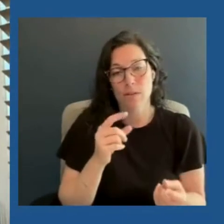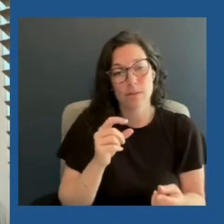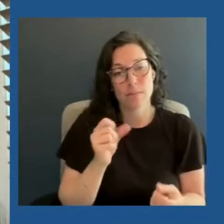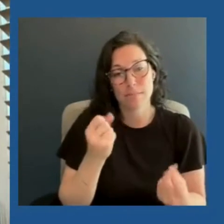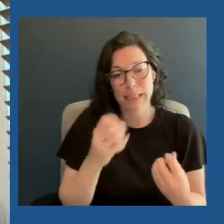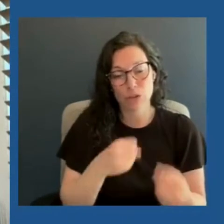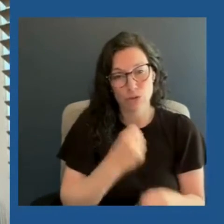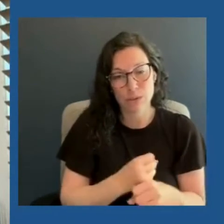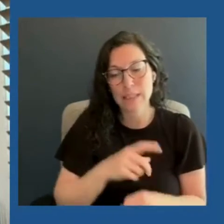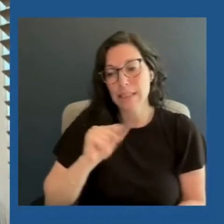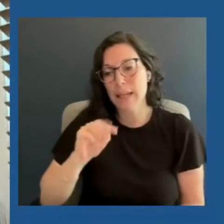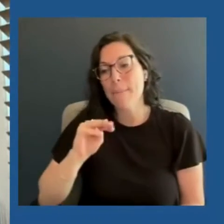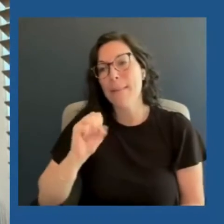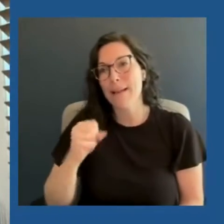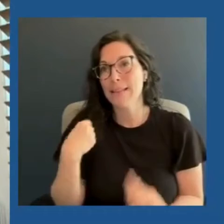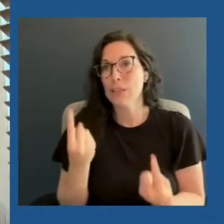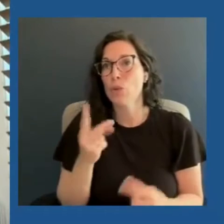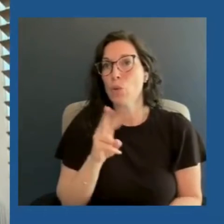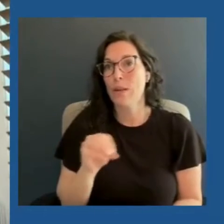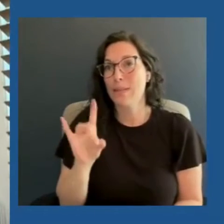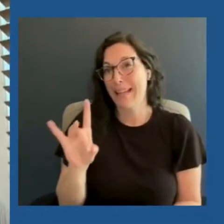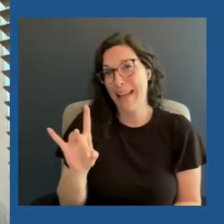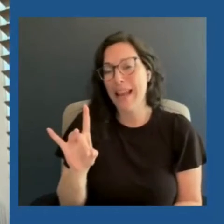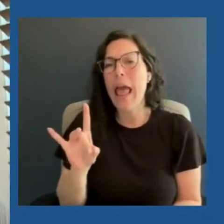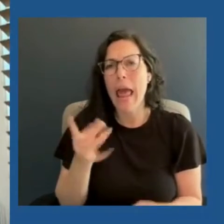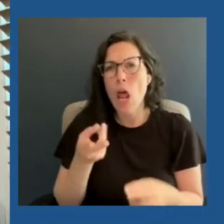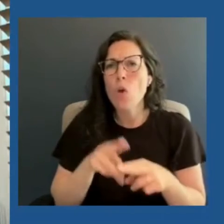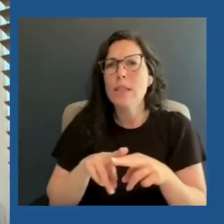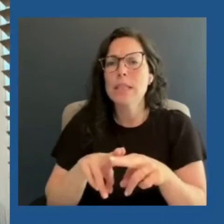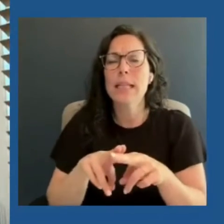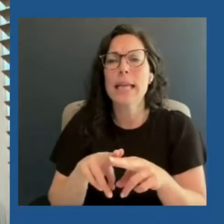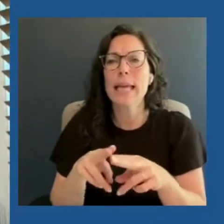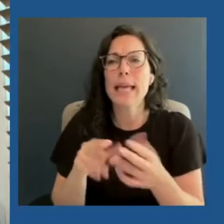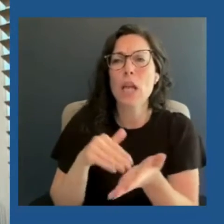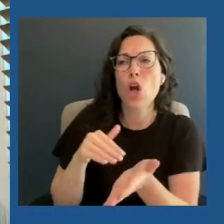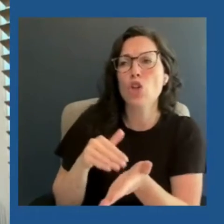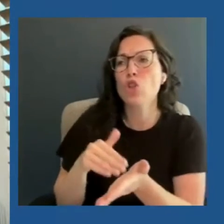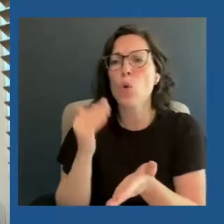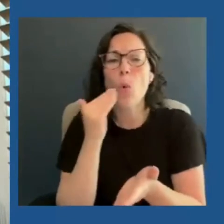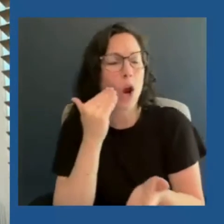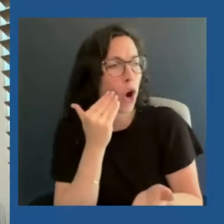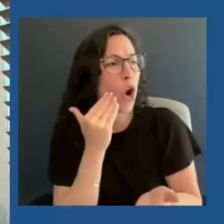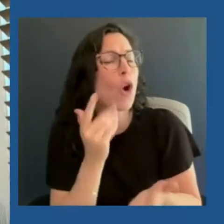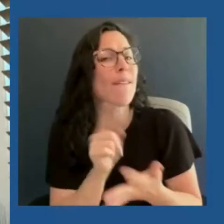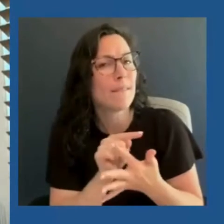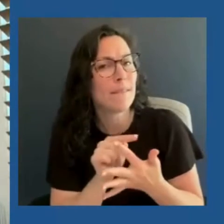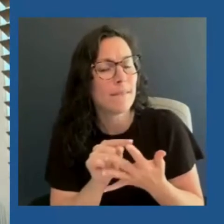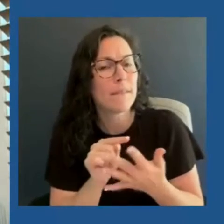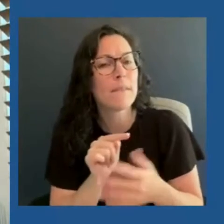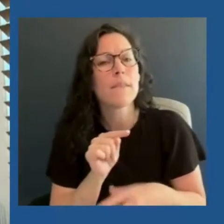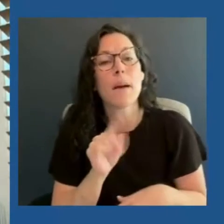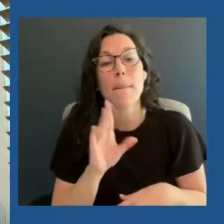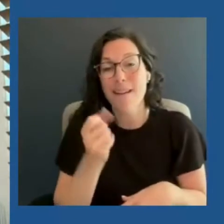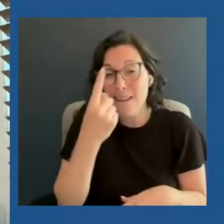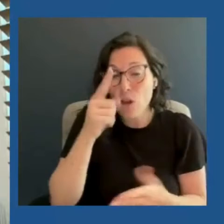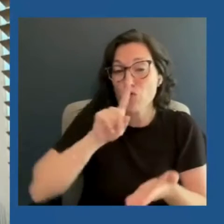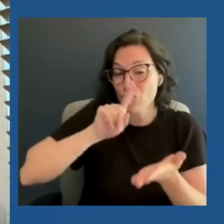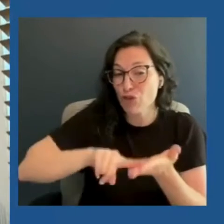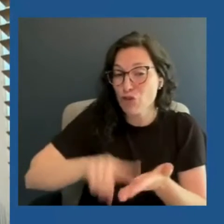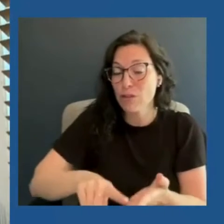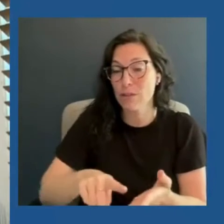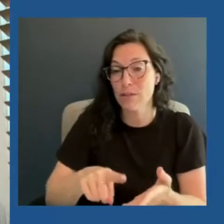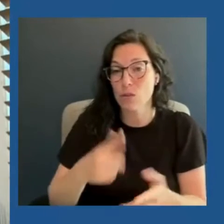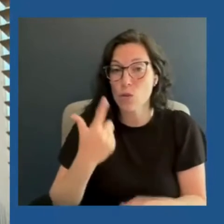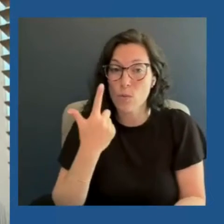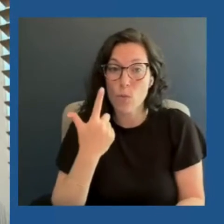since 2008, and I would say increasingly healthcare providers are aware of it. But research has led to more recent